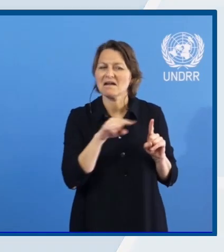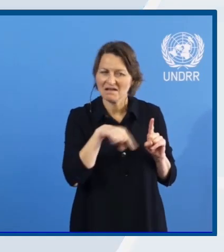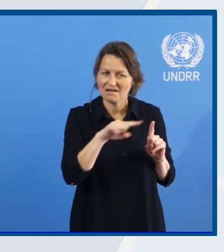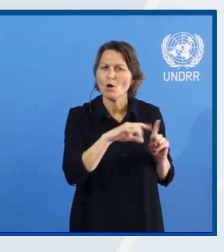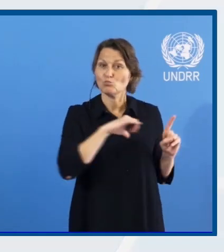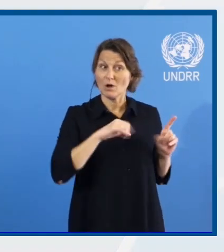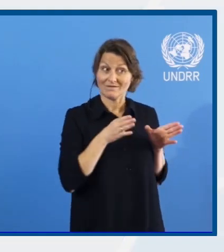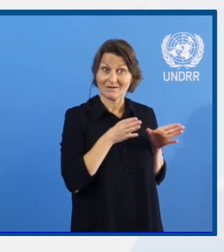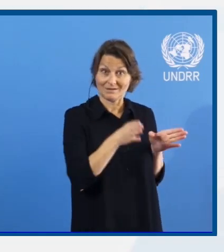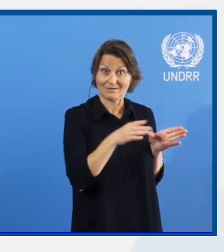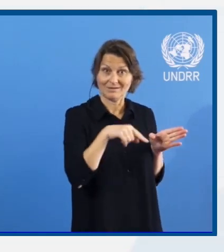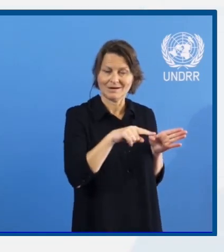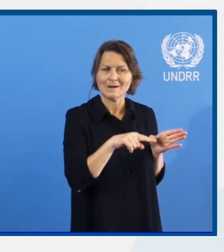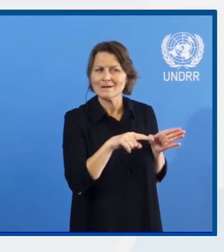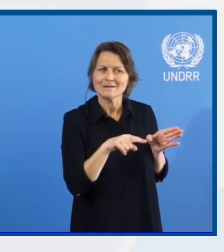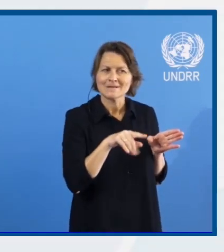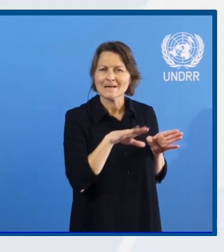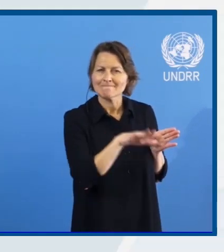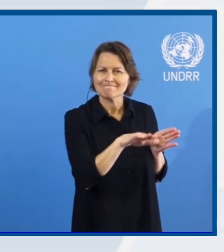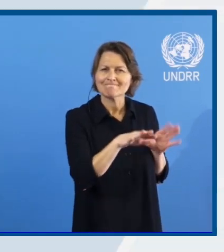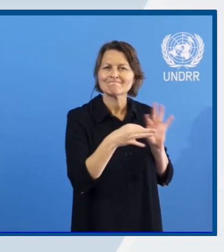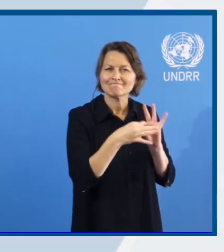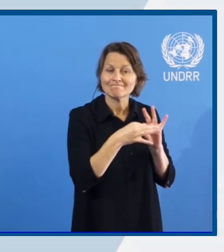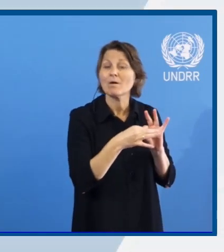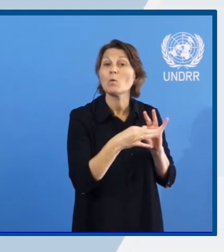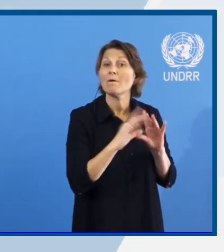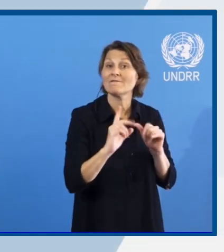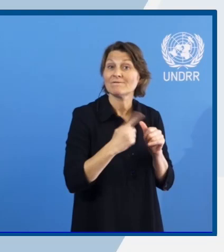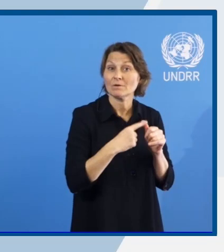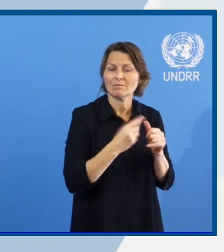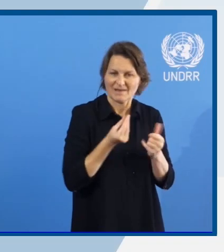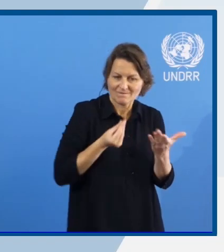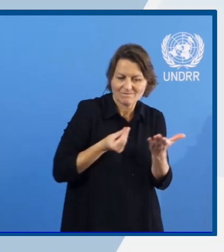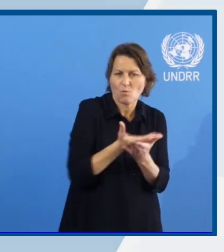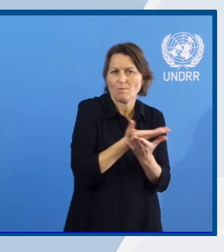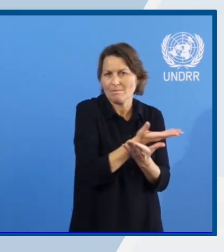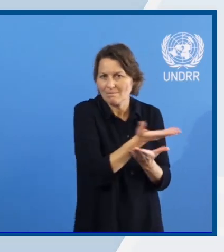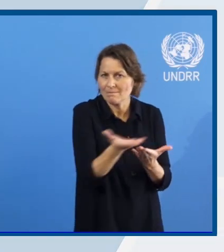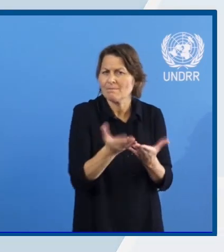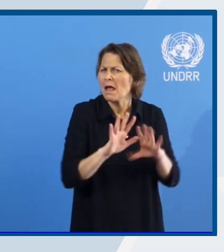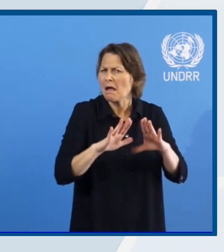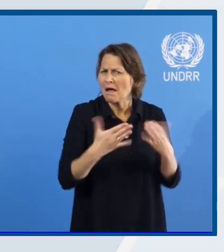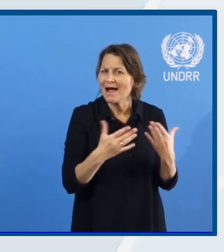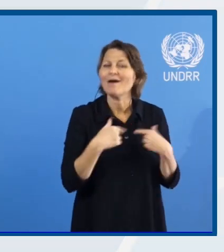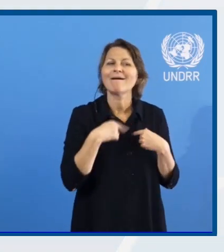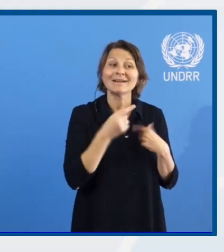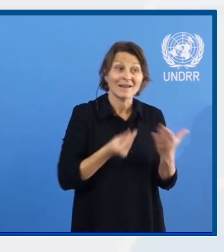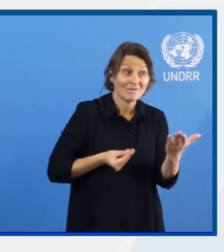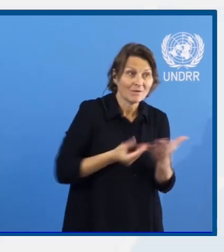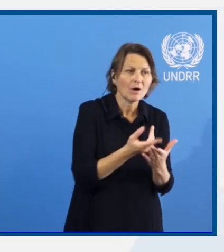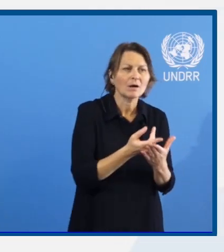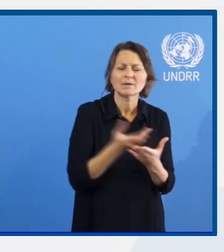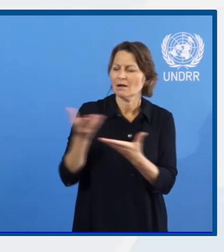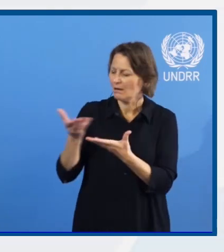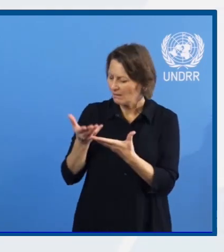private sector, one of them is to just provide information, and information in the format that makes sense to the private